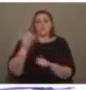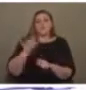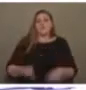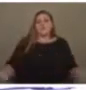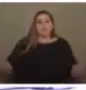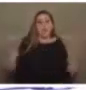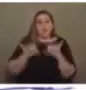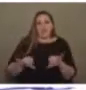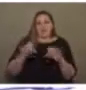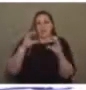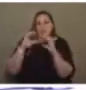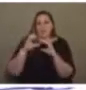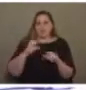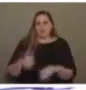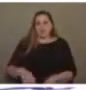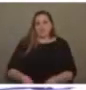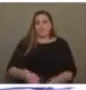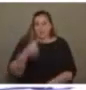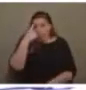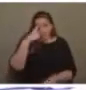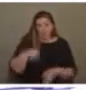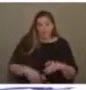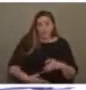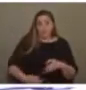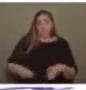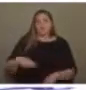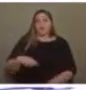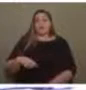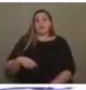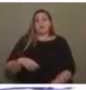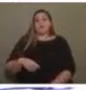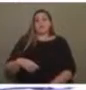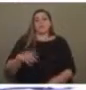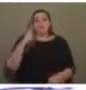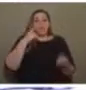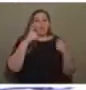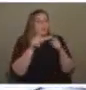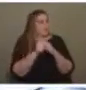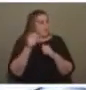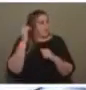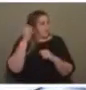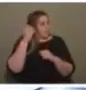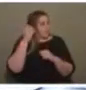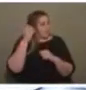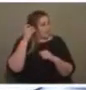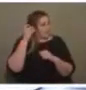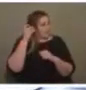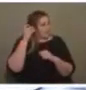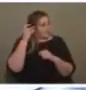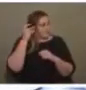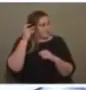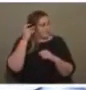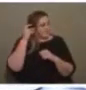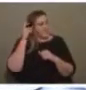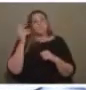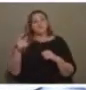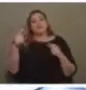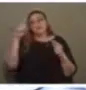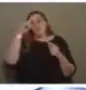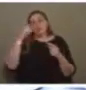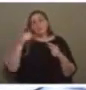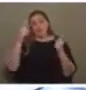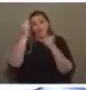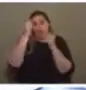same conversation that we're having this morning. I completely agree with you. I say it for this panel, I think it for this. For I completely agree with you. And if we have a headache and we get our foot